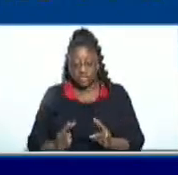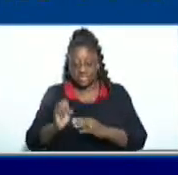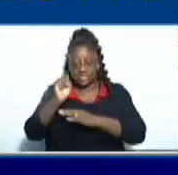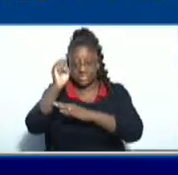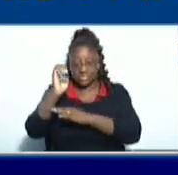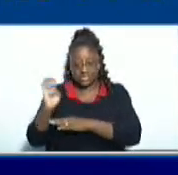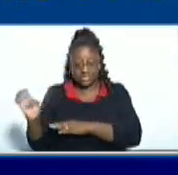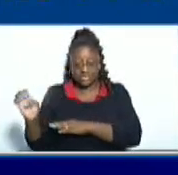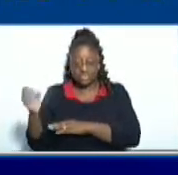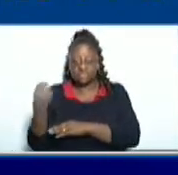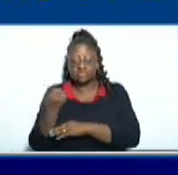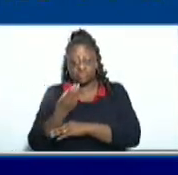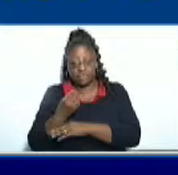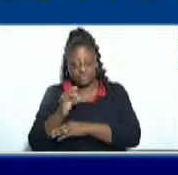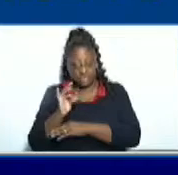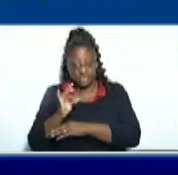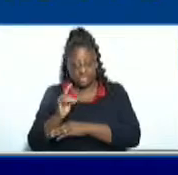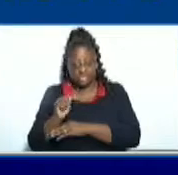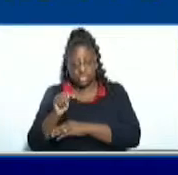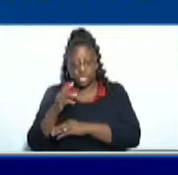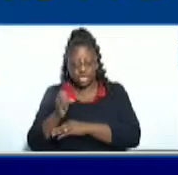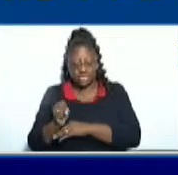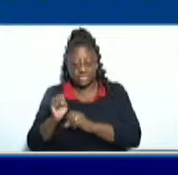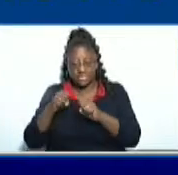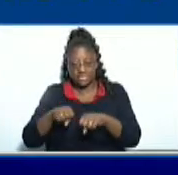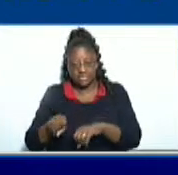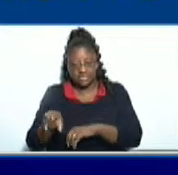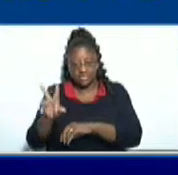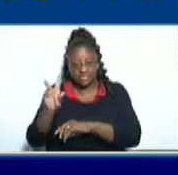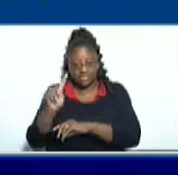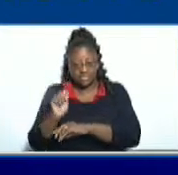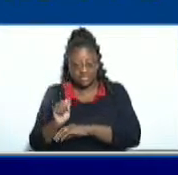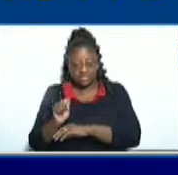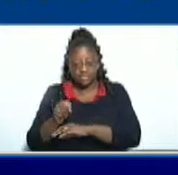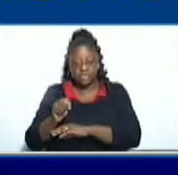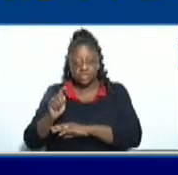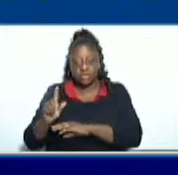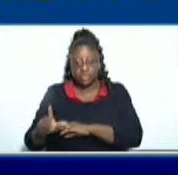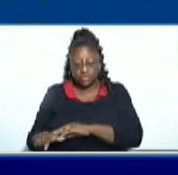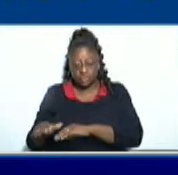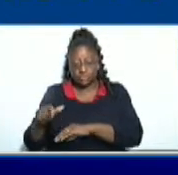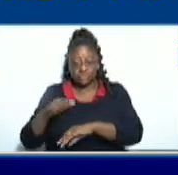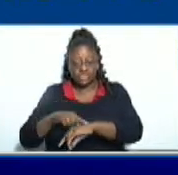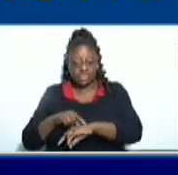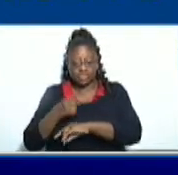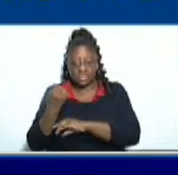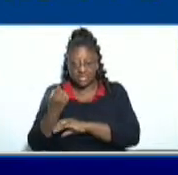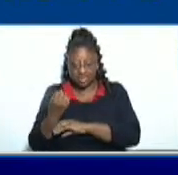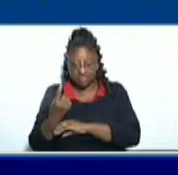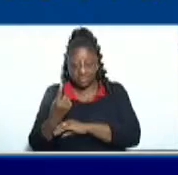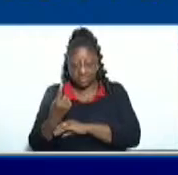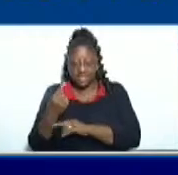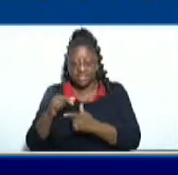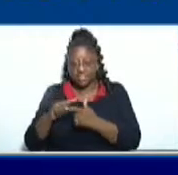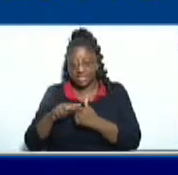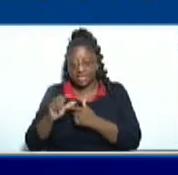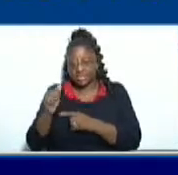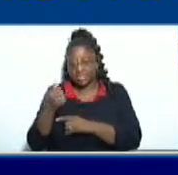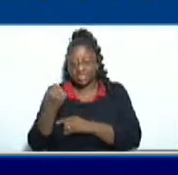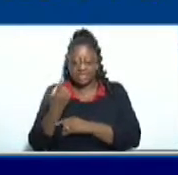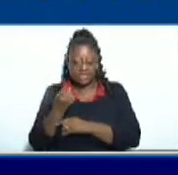to south at 12 to 18 knots. The wave height 3 to 6 feet with caution flags up. Low tide 11 tonight, another low tide